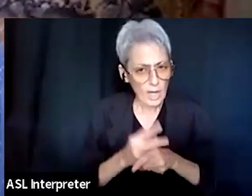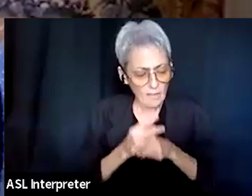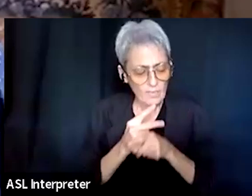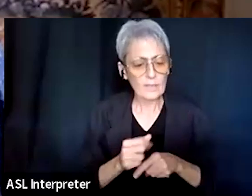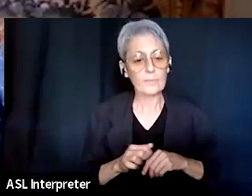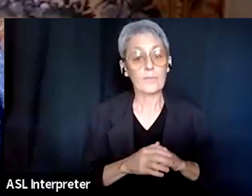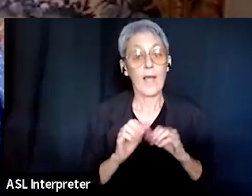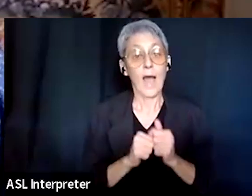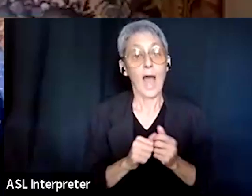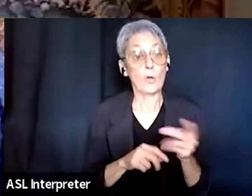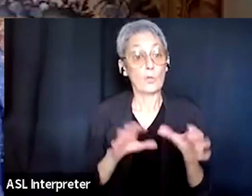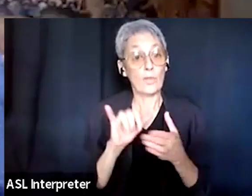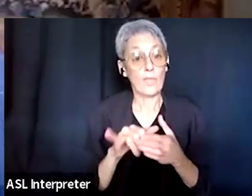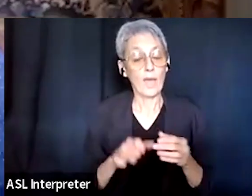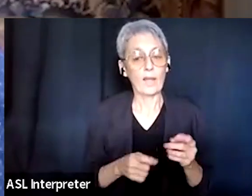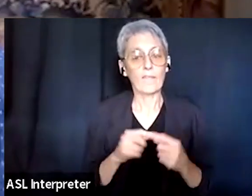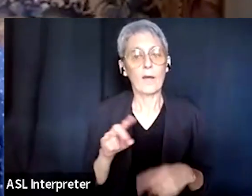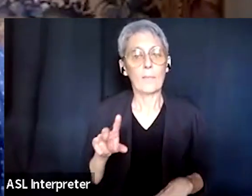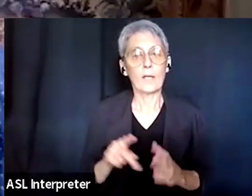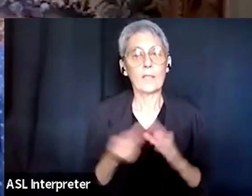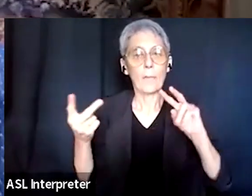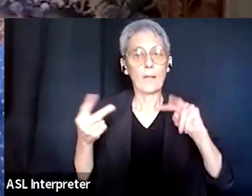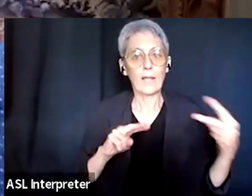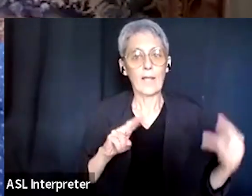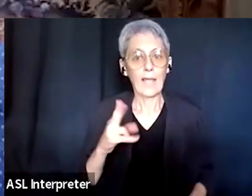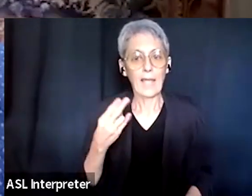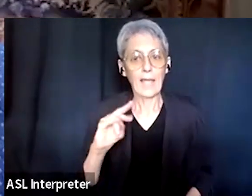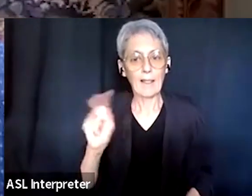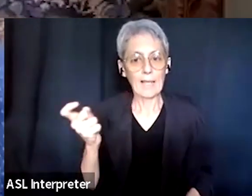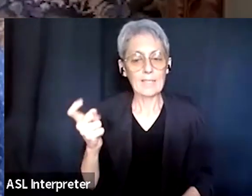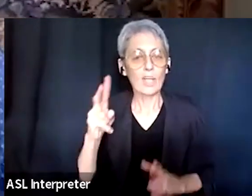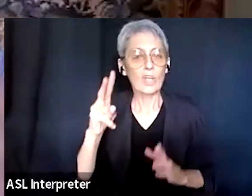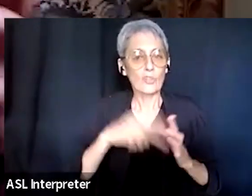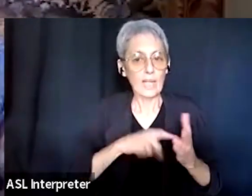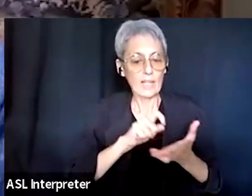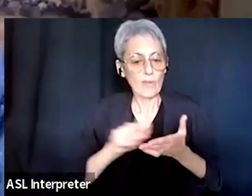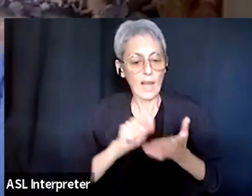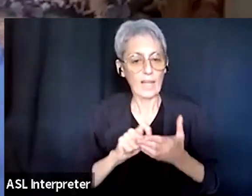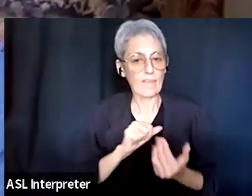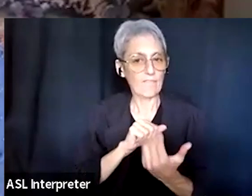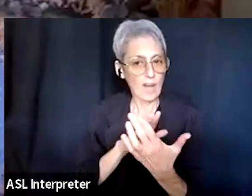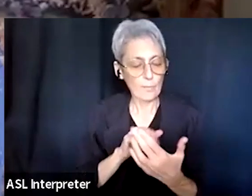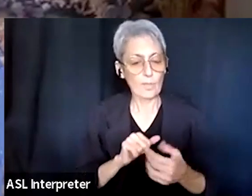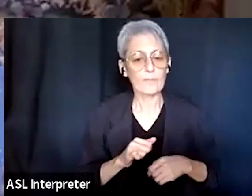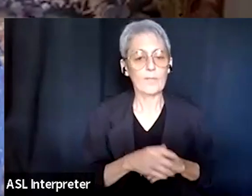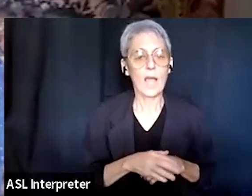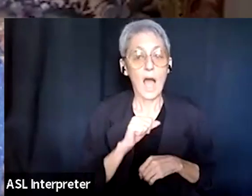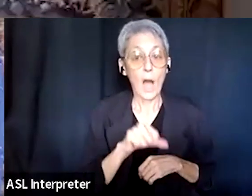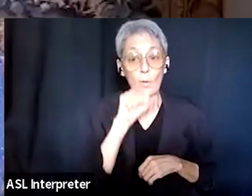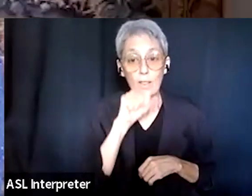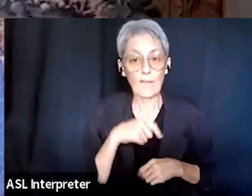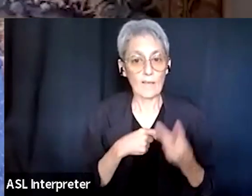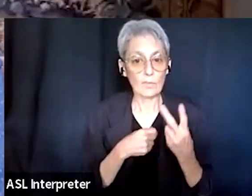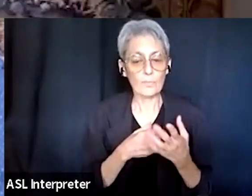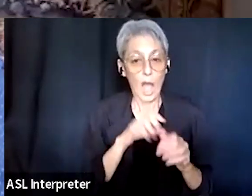that is through this double helix reading and writing framework, which I would love to do two things. One, I'd love us to